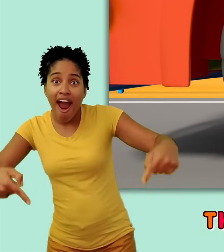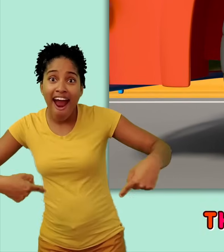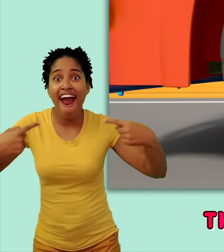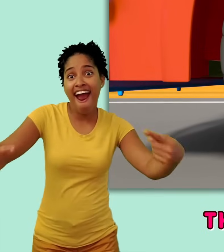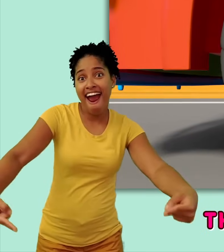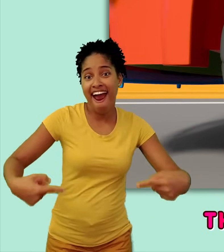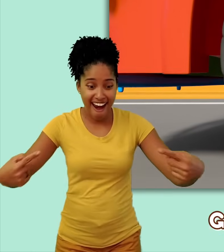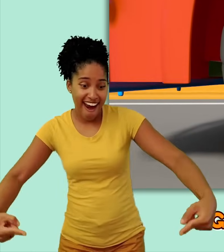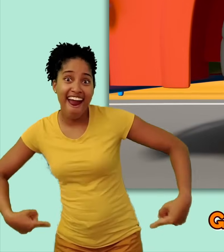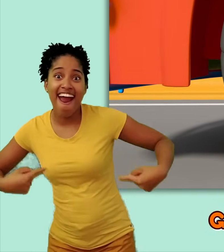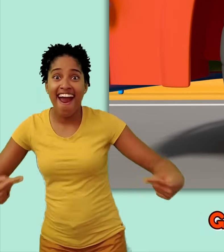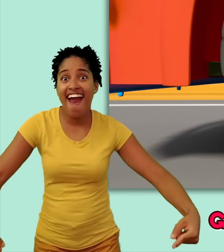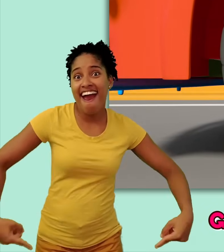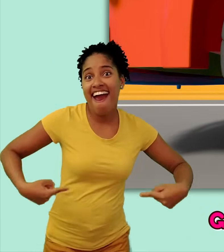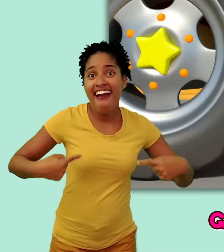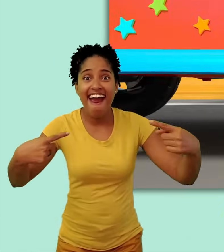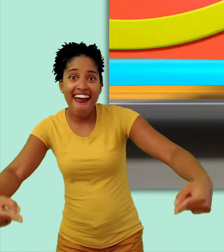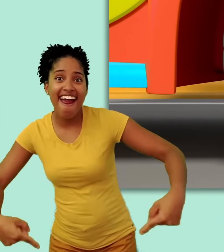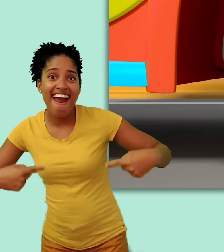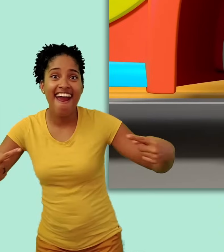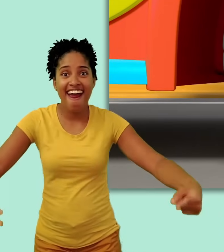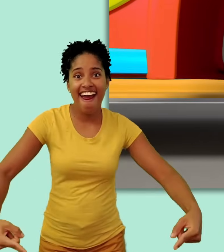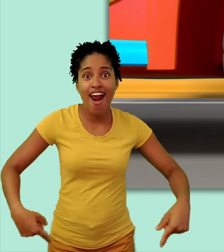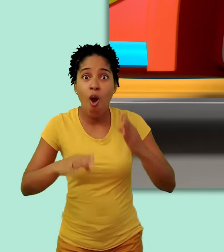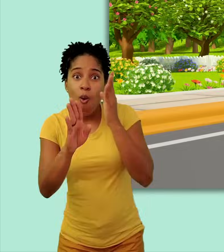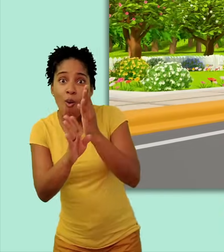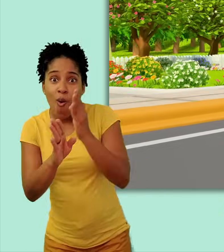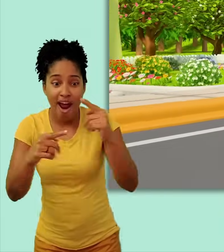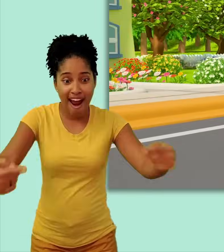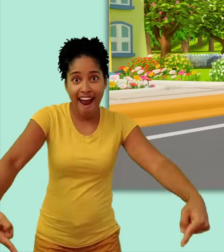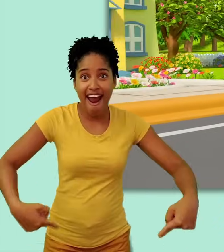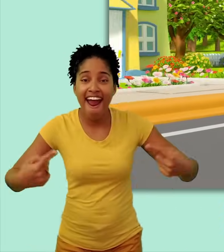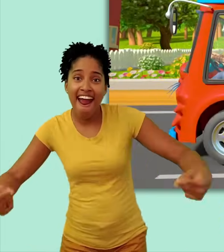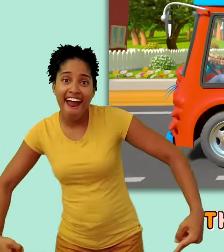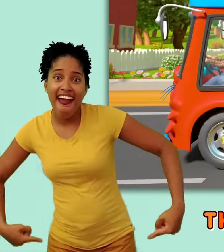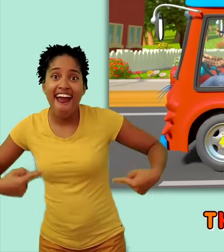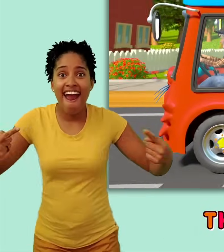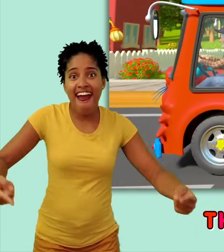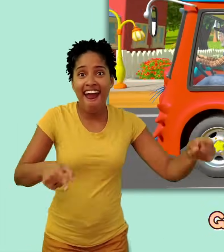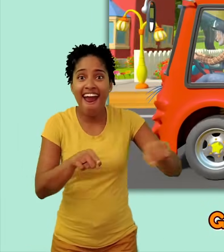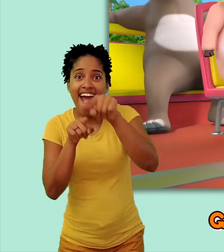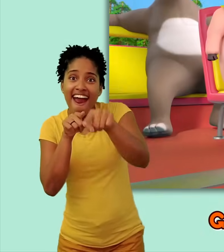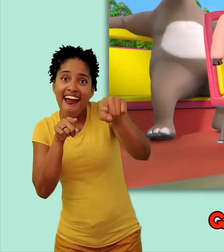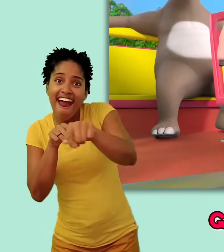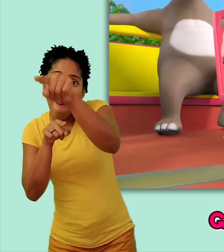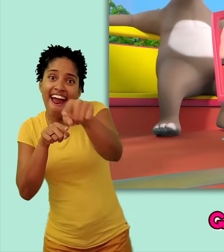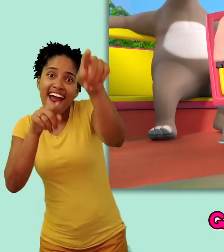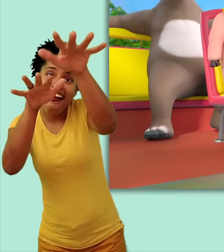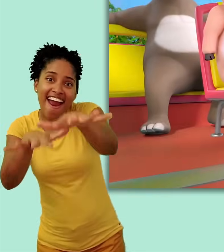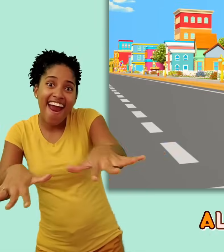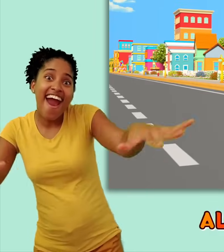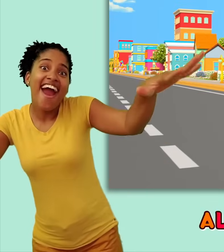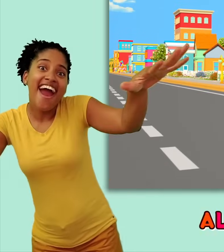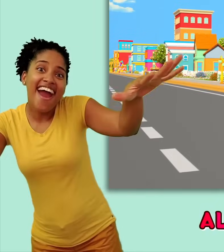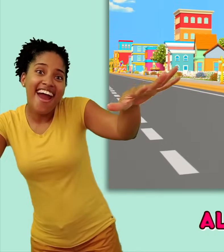The wheels on the bus go round and round, round and round, round and round. The wheels on the bus go round and